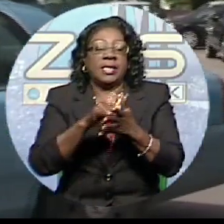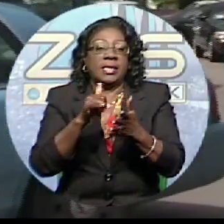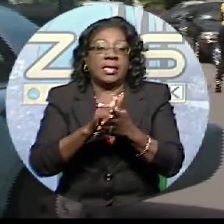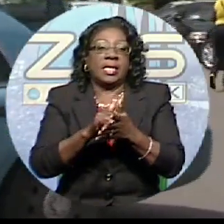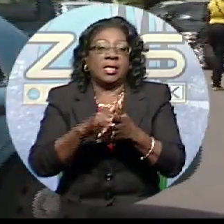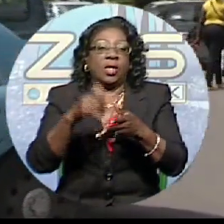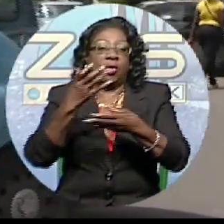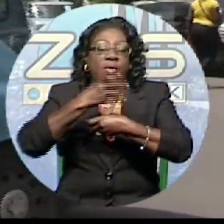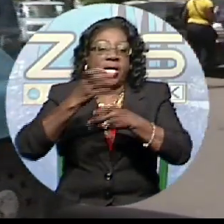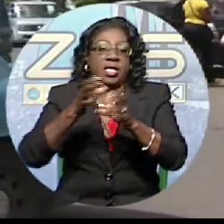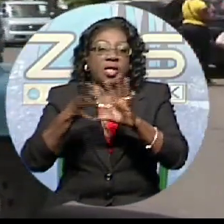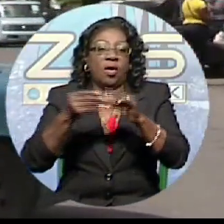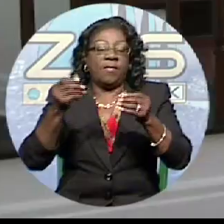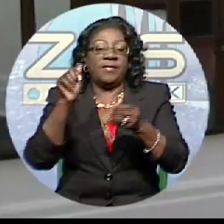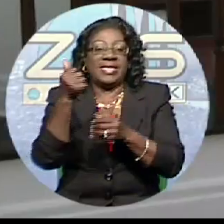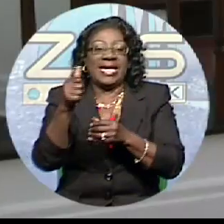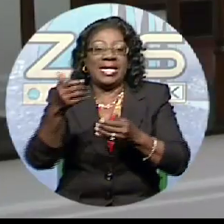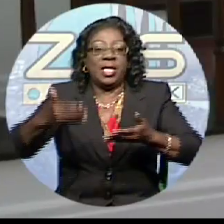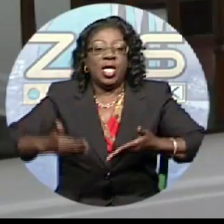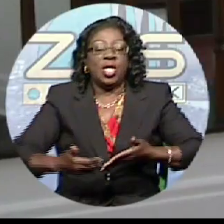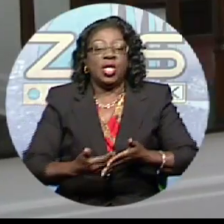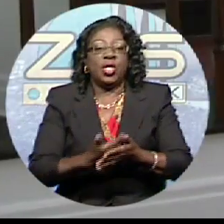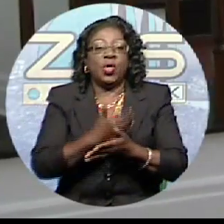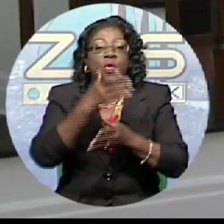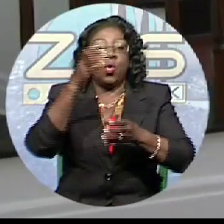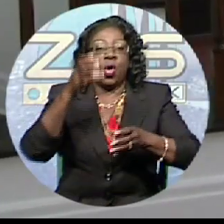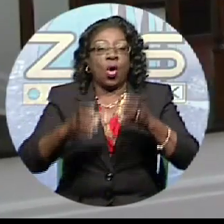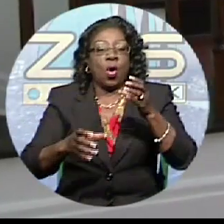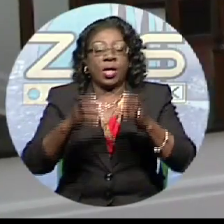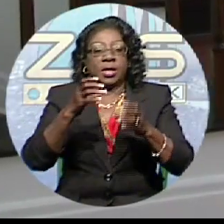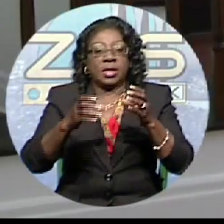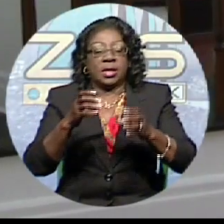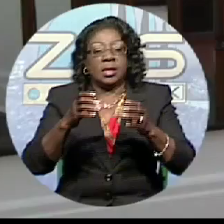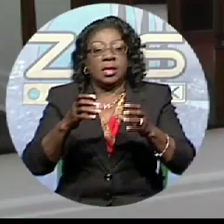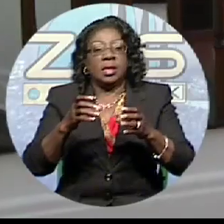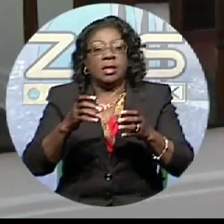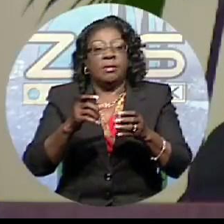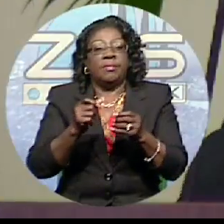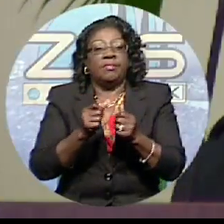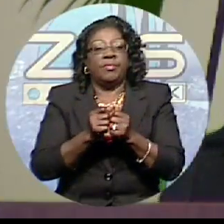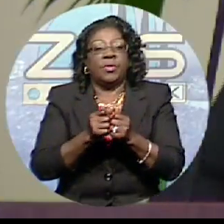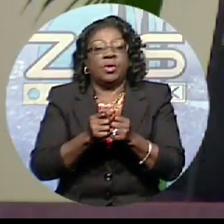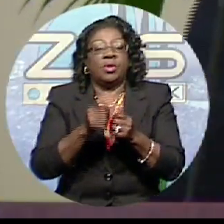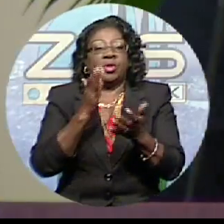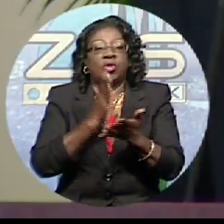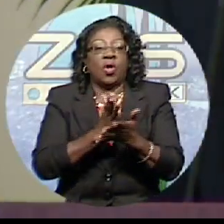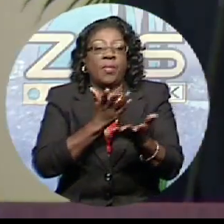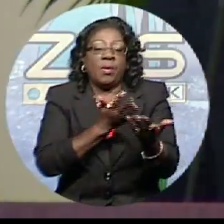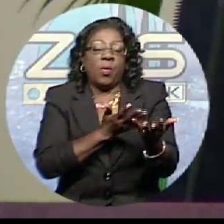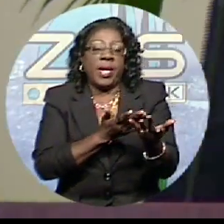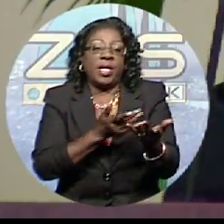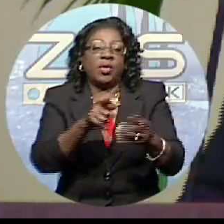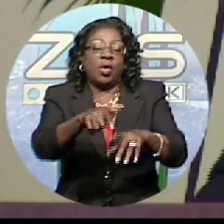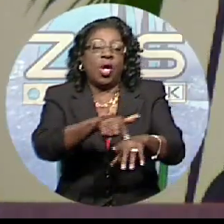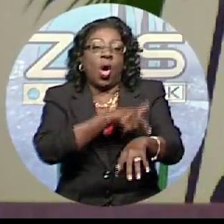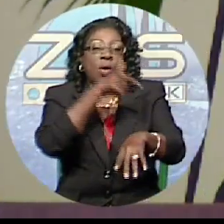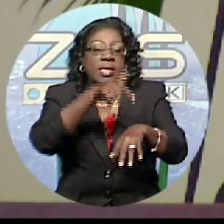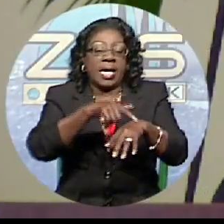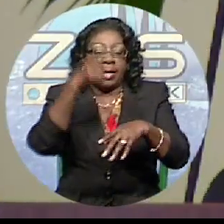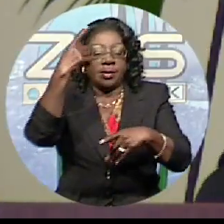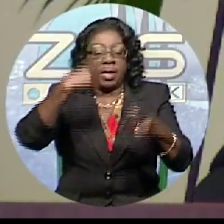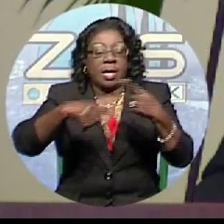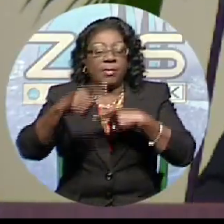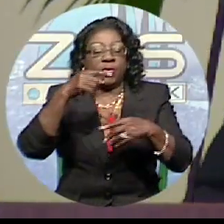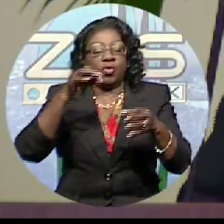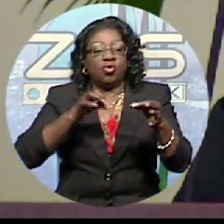the creation of 10 new criminal courts is to address a backlog and long wait for trial. We also amended the jury's law to be able to bring